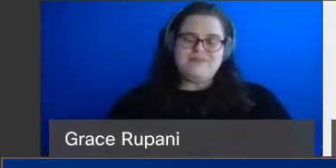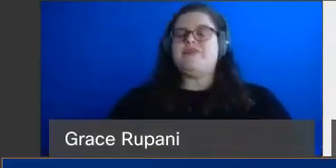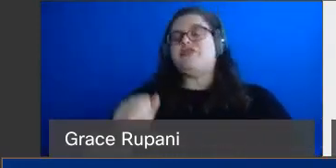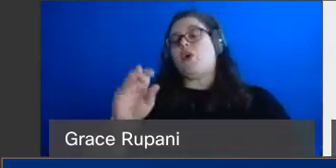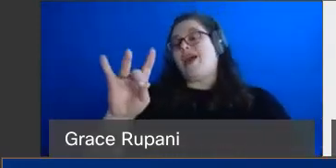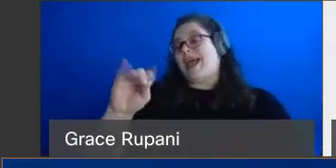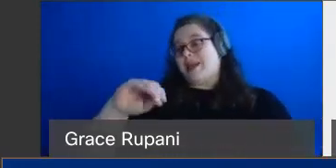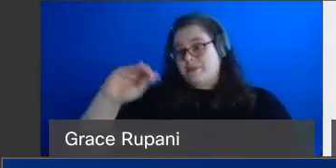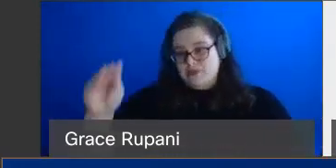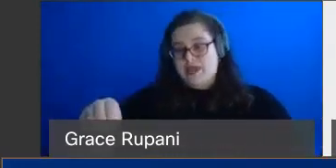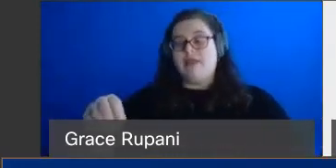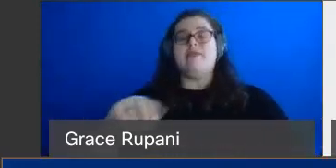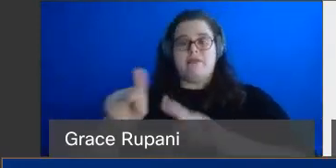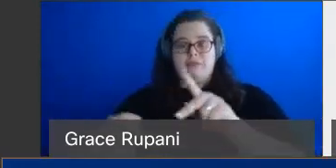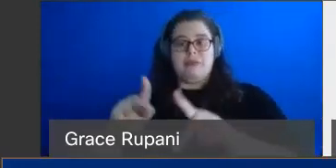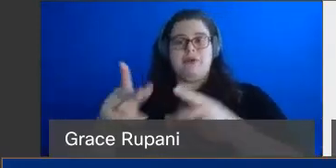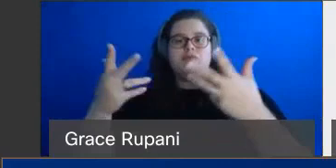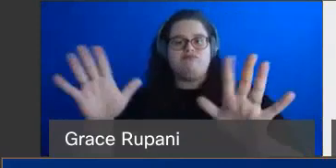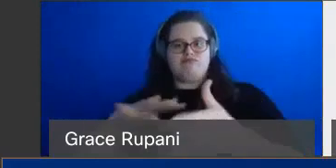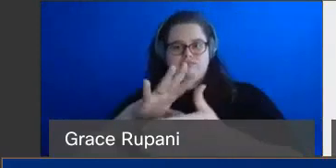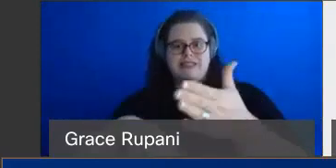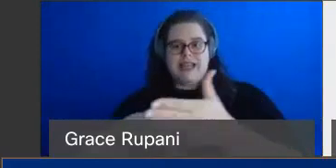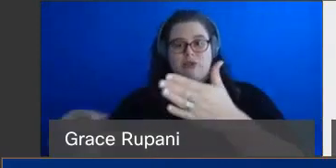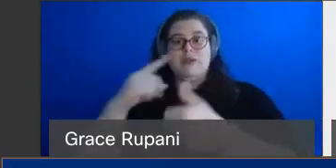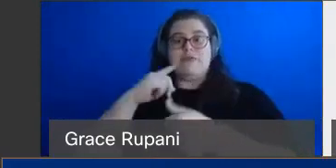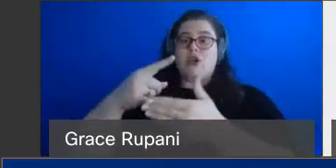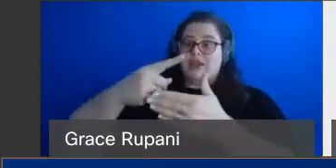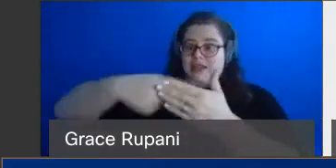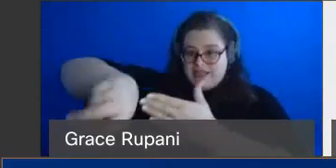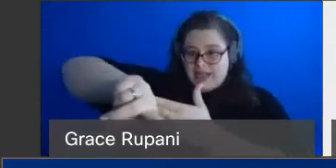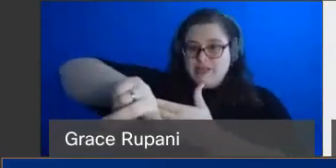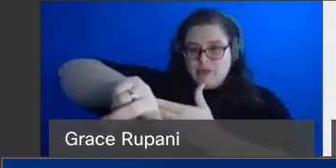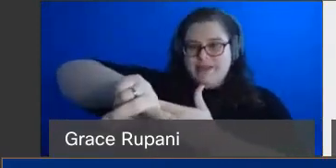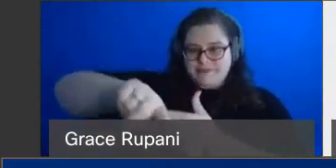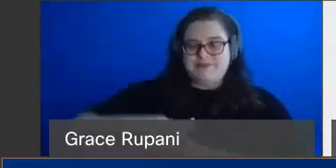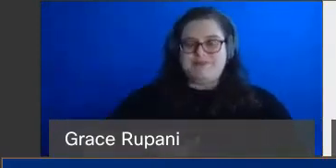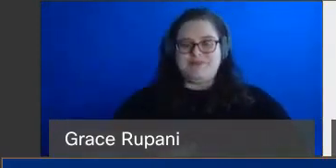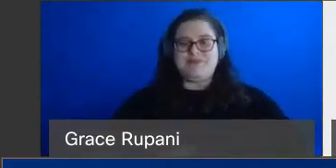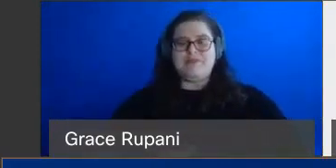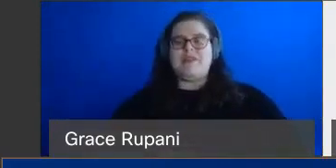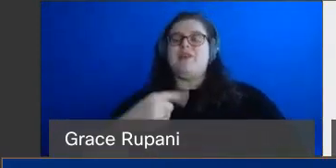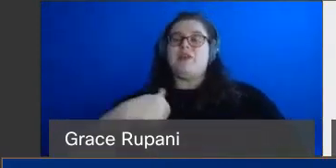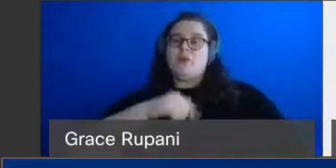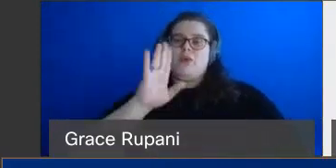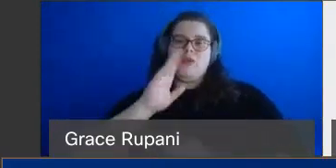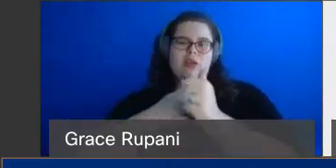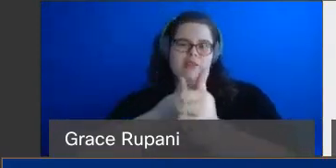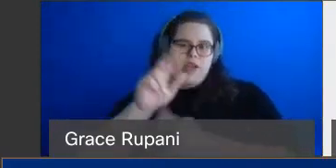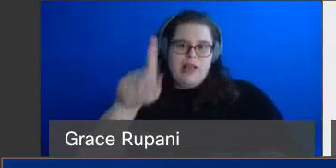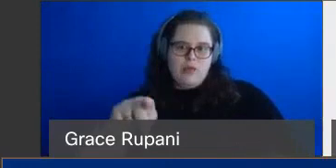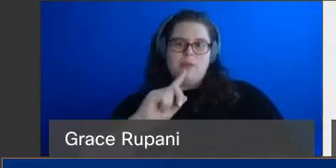for next week on 2 days next week, and we will be following up to confirm that those folks actually did